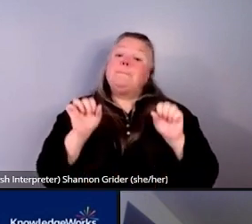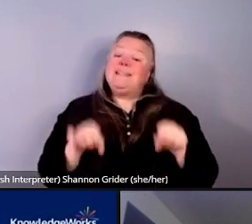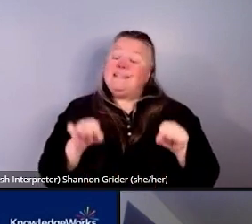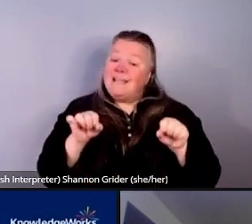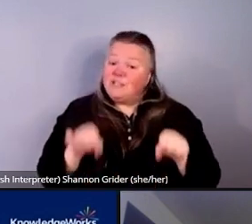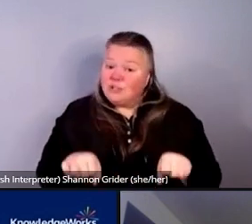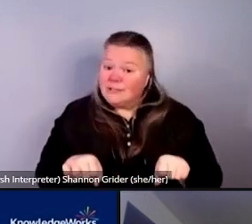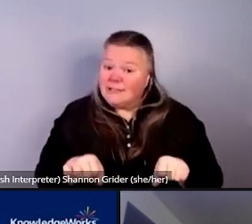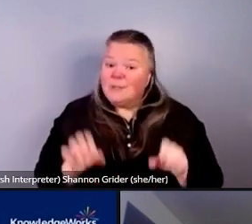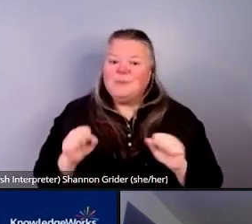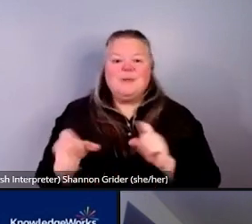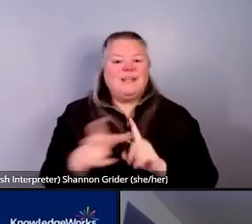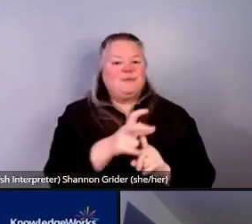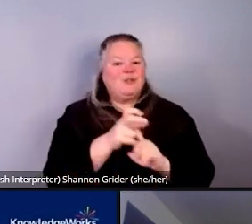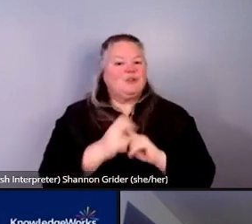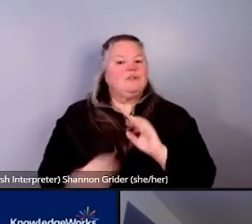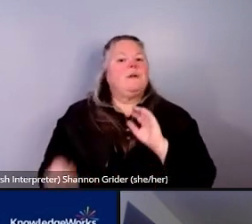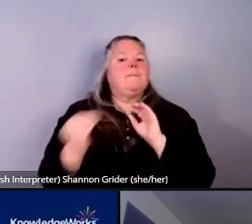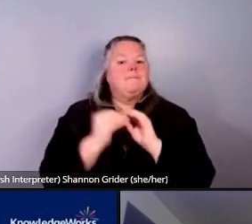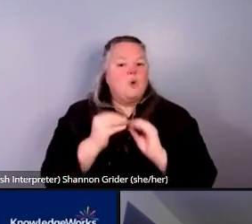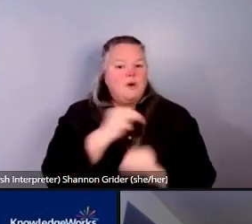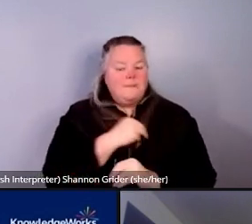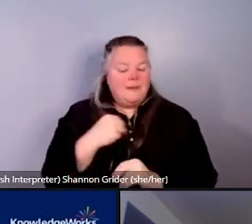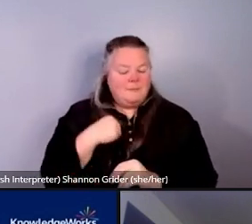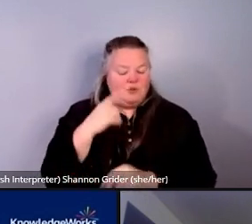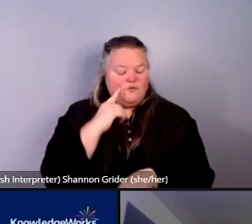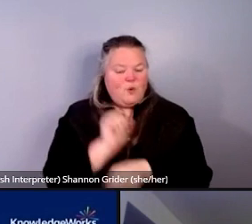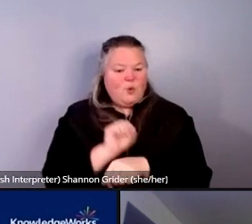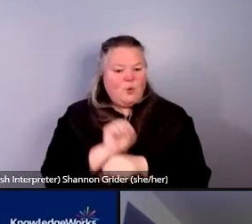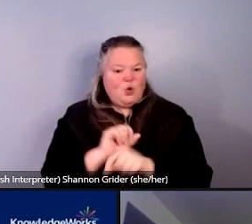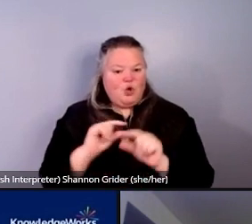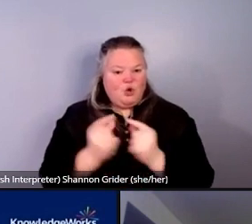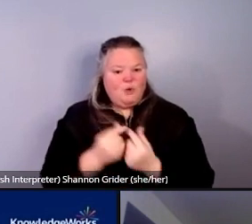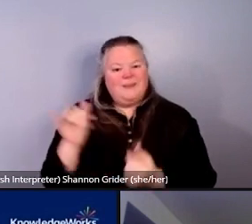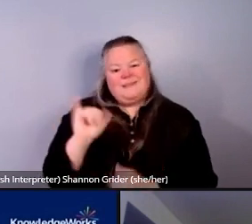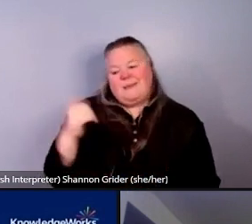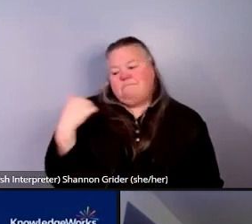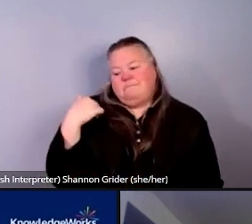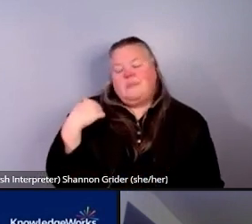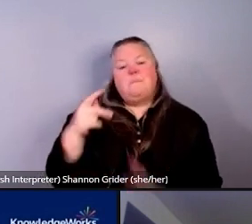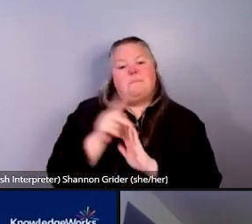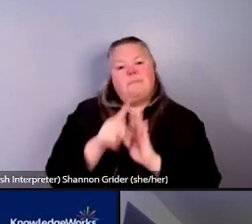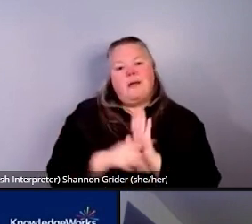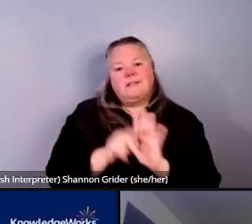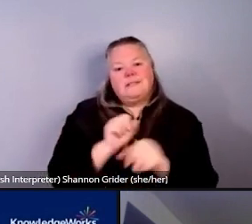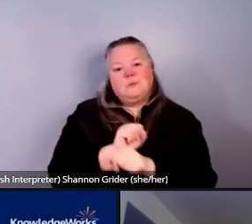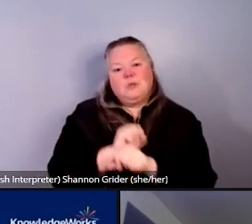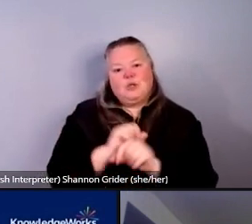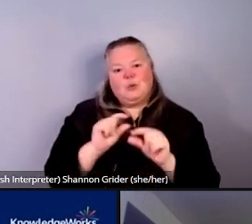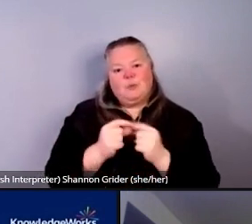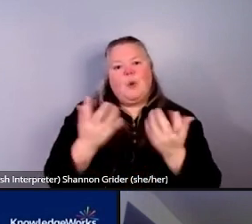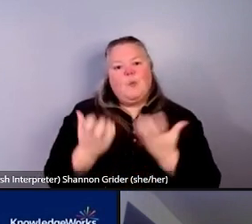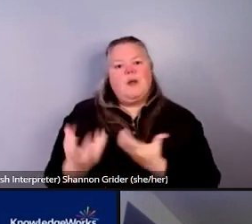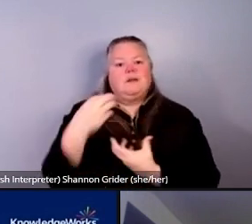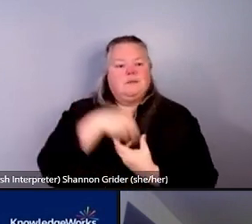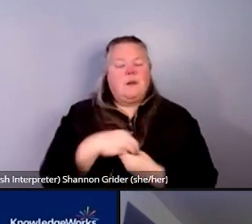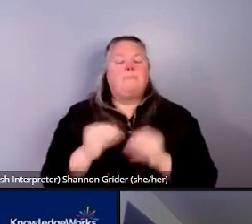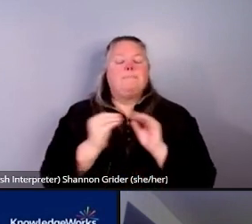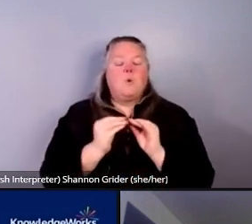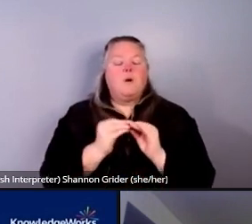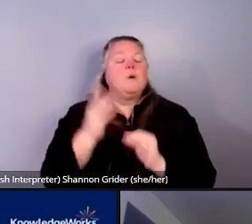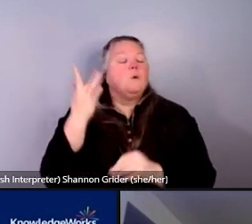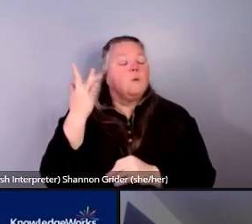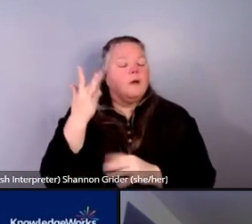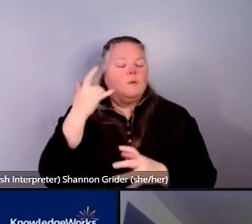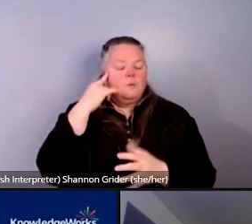recruit some additional members to serve on the work group, similar to how we had the policy work group, so that we can be as intentional as